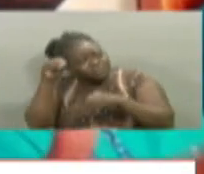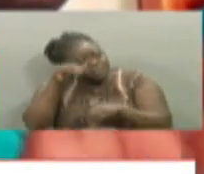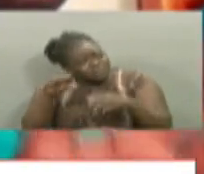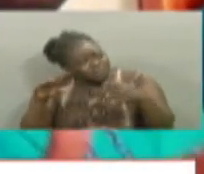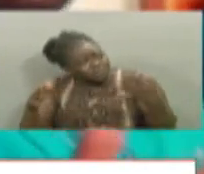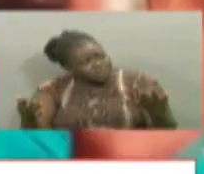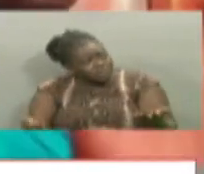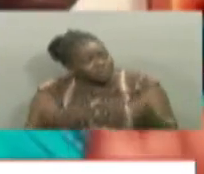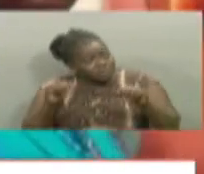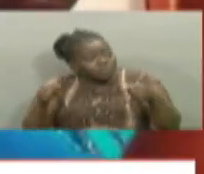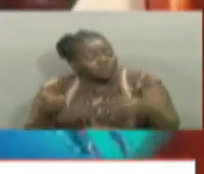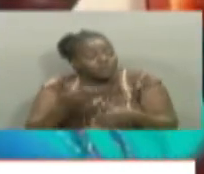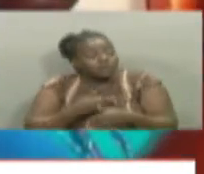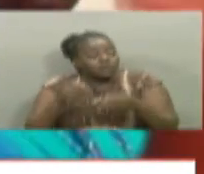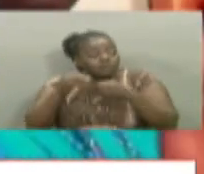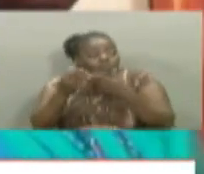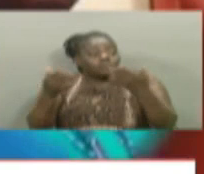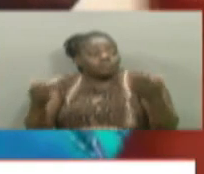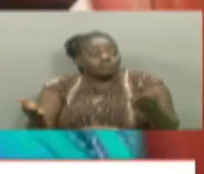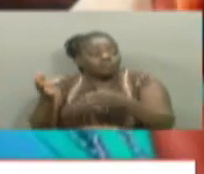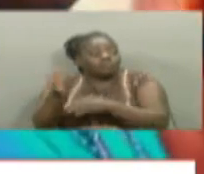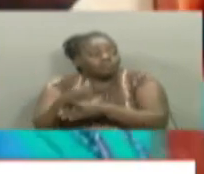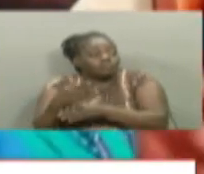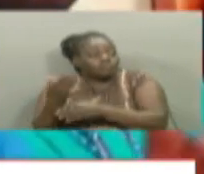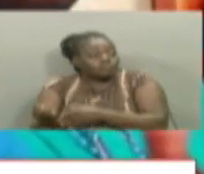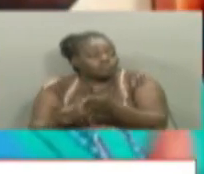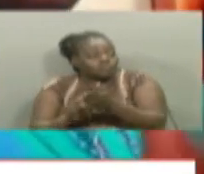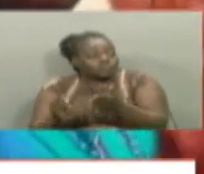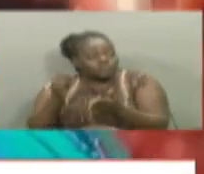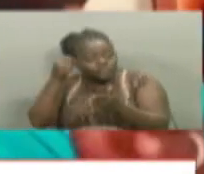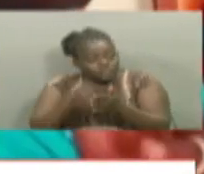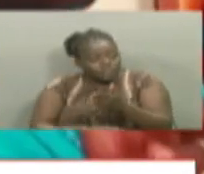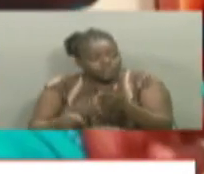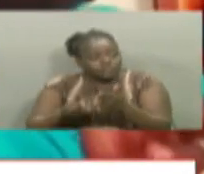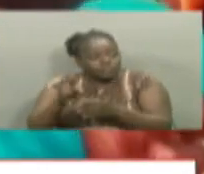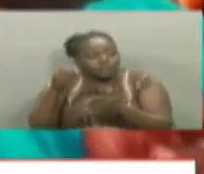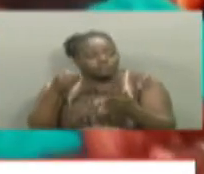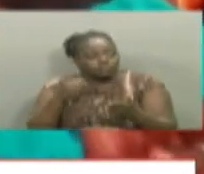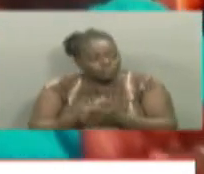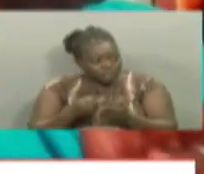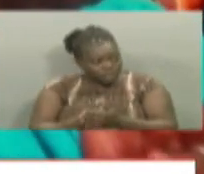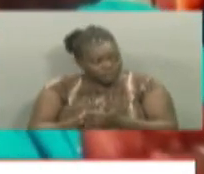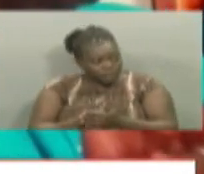You can't have an election where you have all those ministers using taxpayers' money